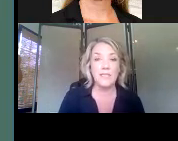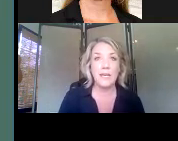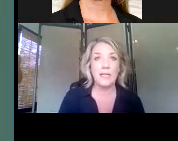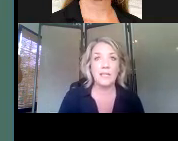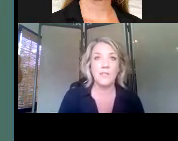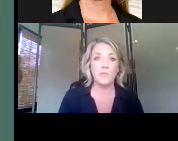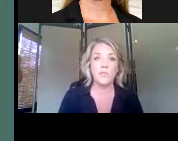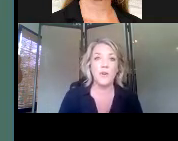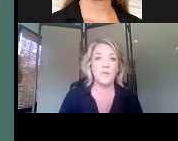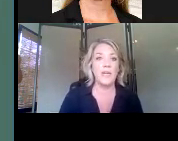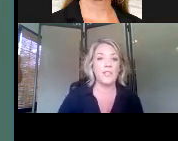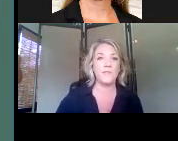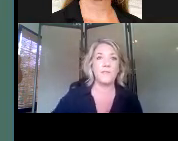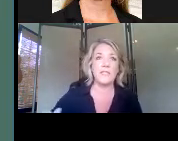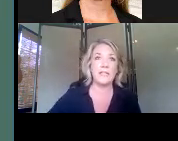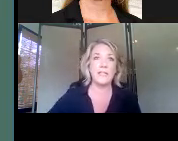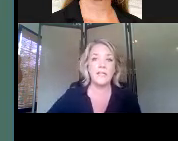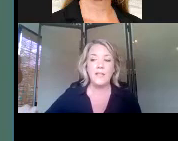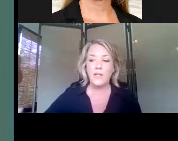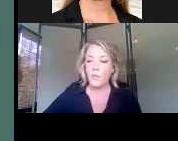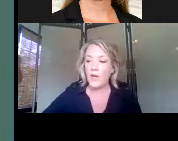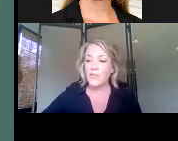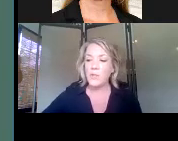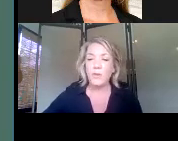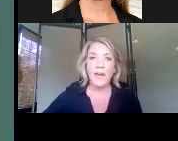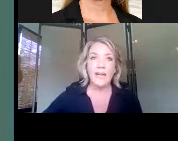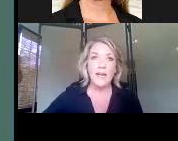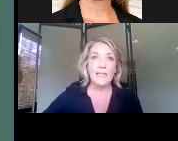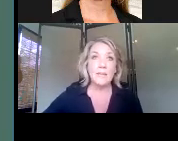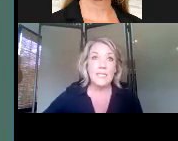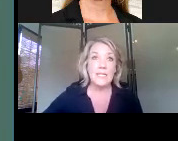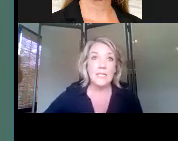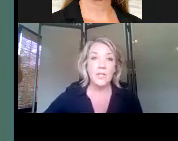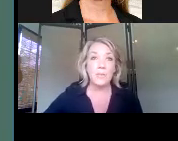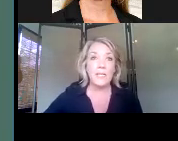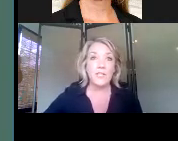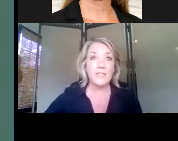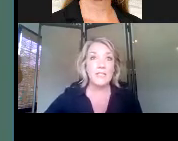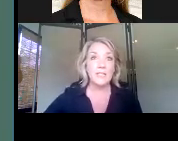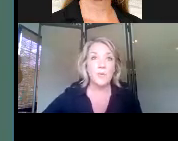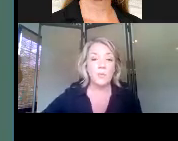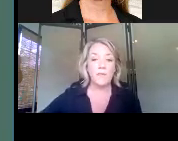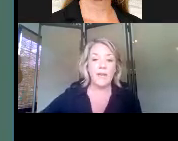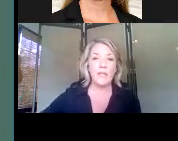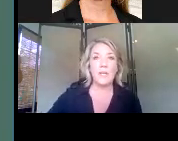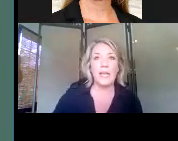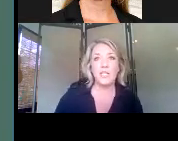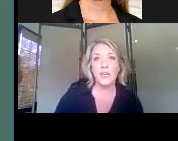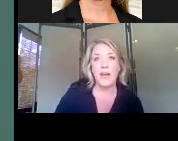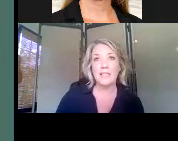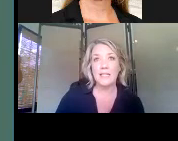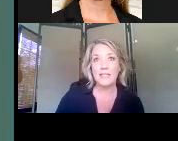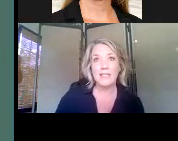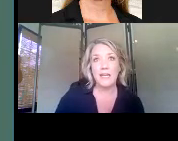low-income Louisiana individuals over the age of 50. We also provide limited interpreting services, which provide